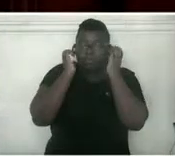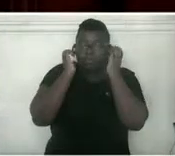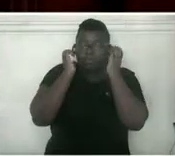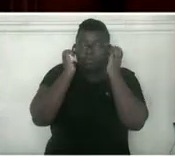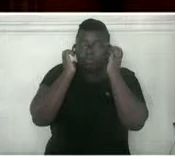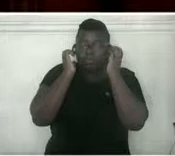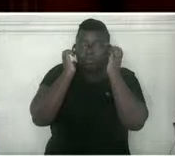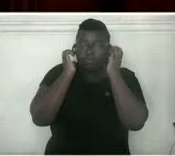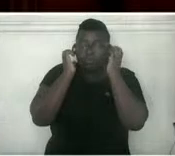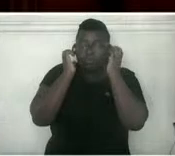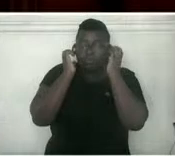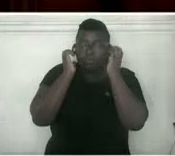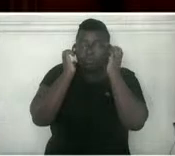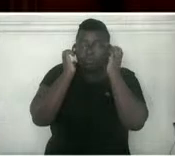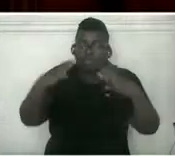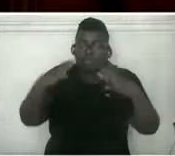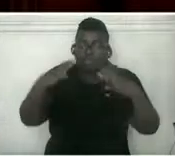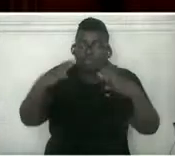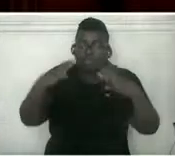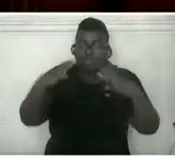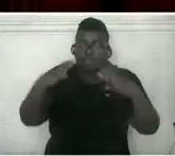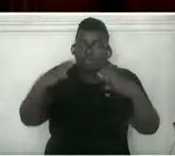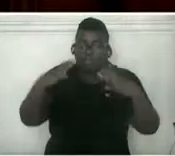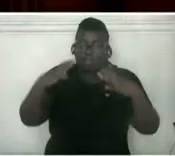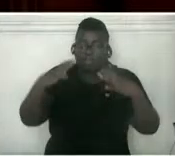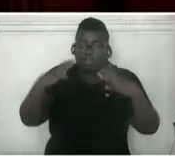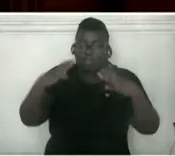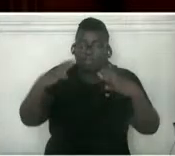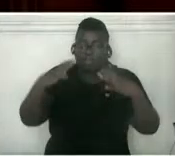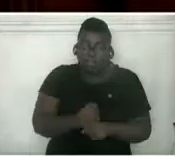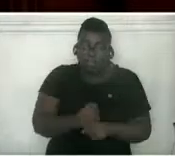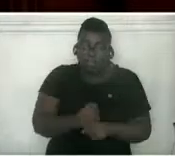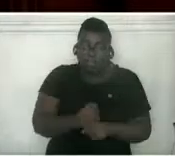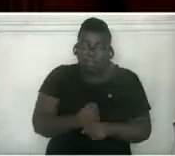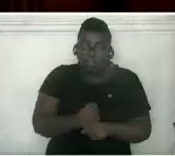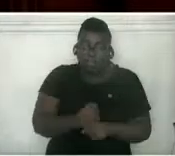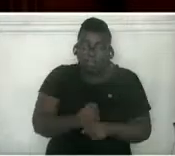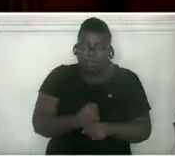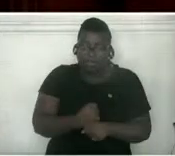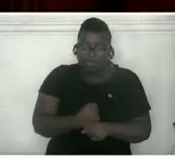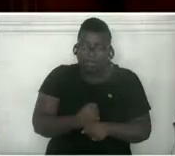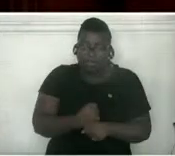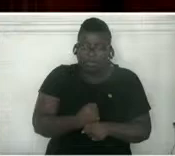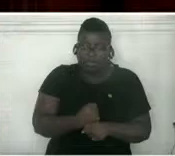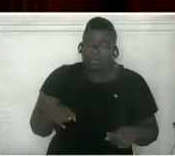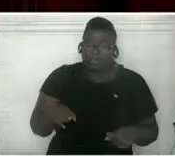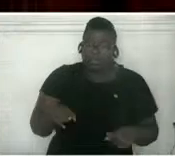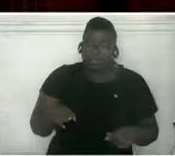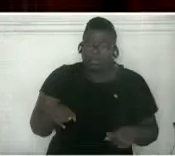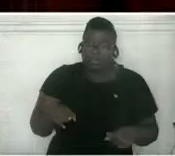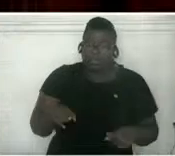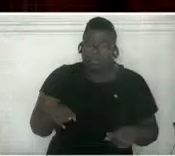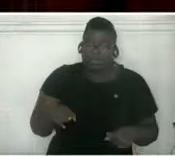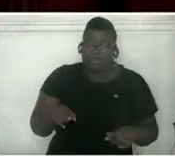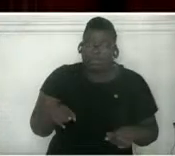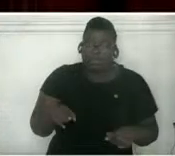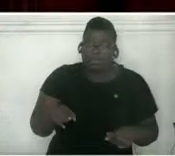And these are the focus of this year. Sithi kulo nyaka sizokhuluma kakhulu